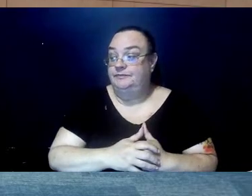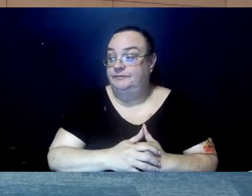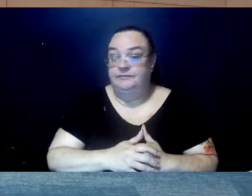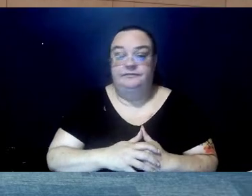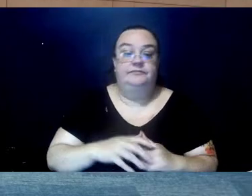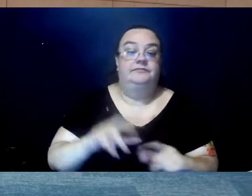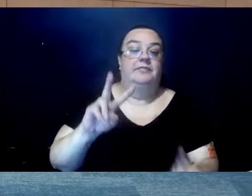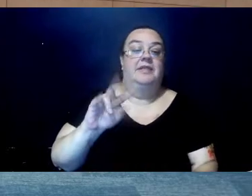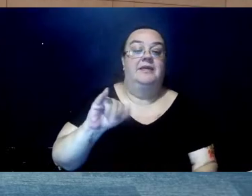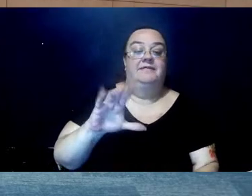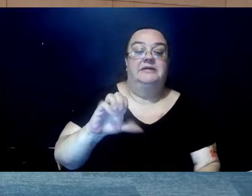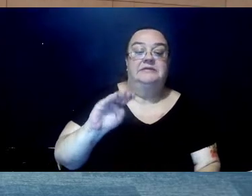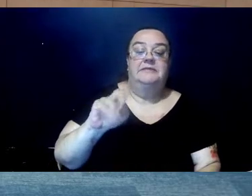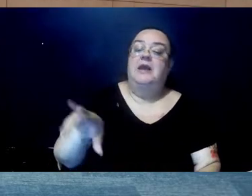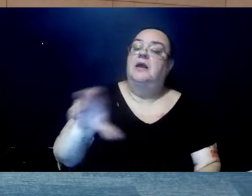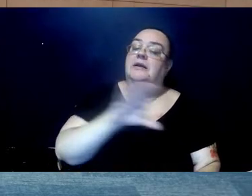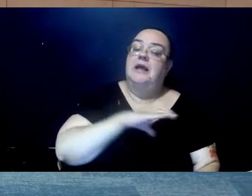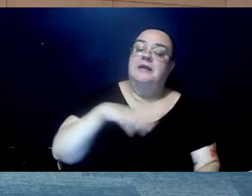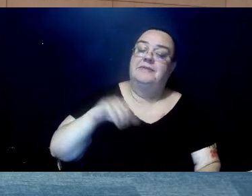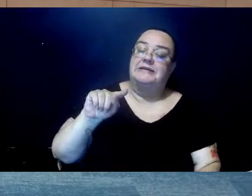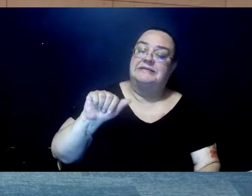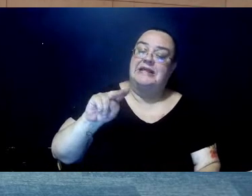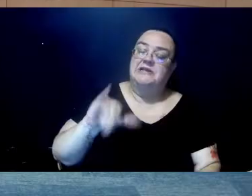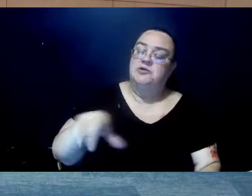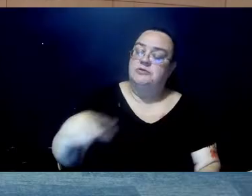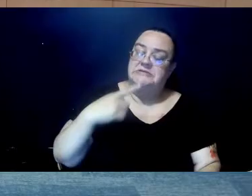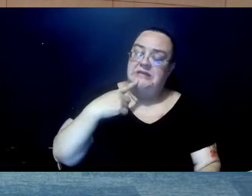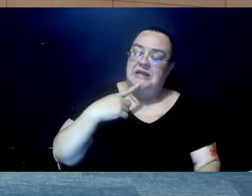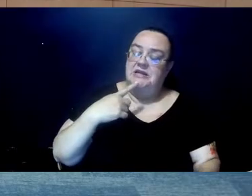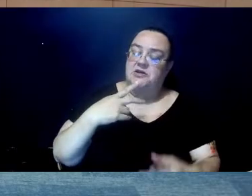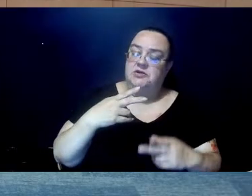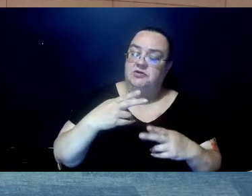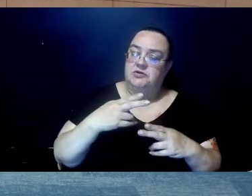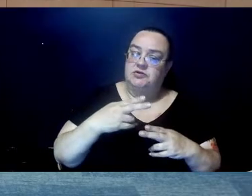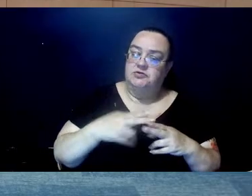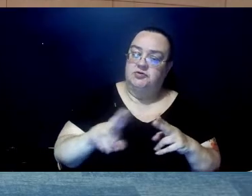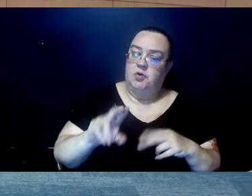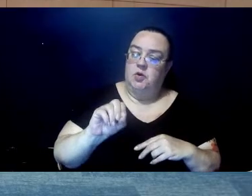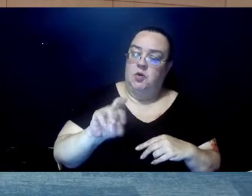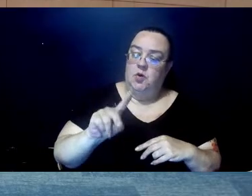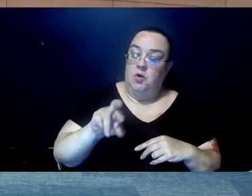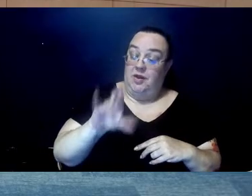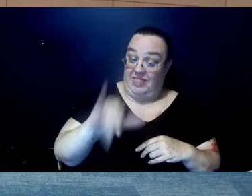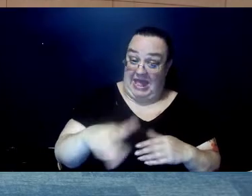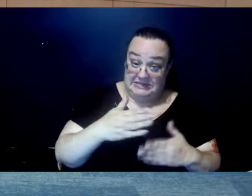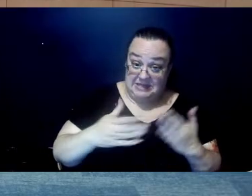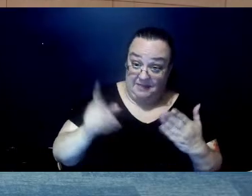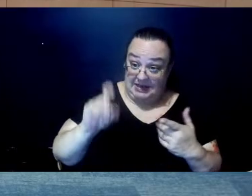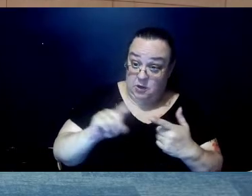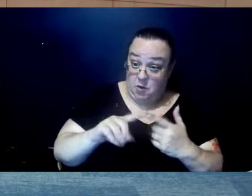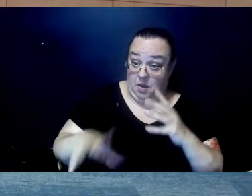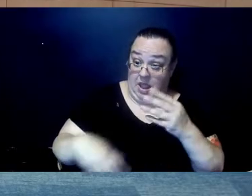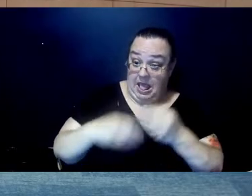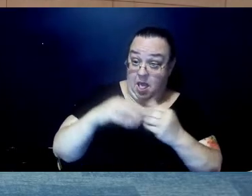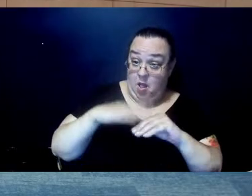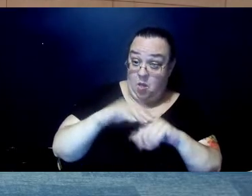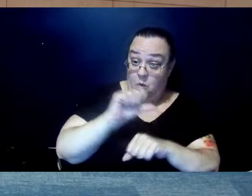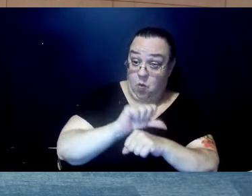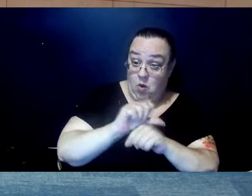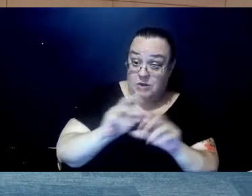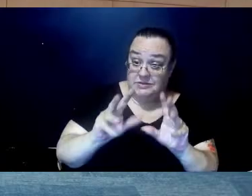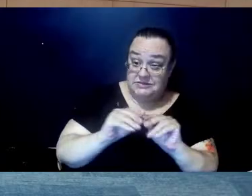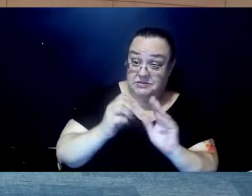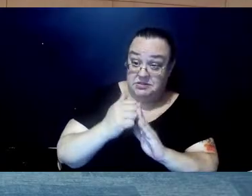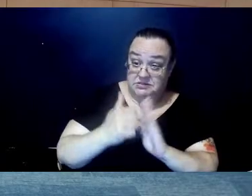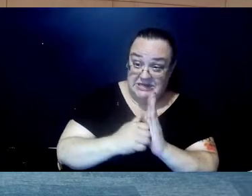Councilmember Tansey, when you say it's short order, is that something that needs to go on a work session agenda soon, particularly the Port